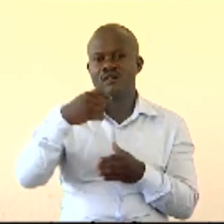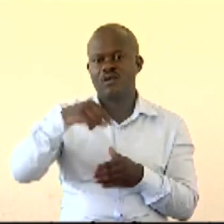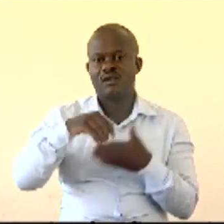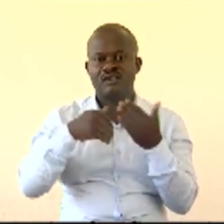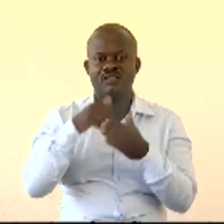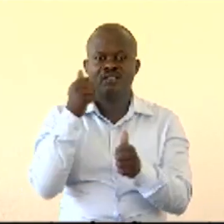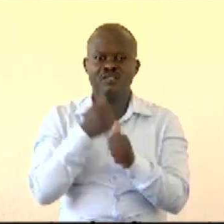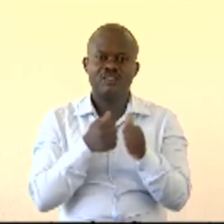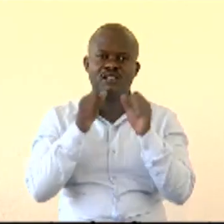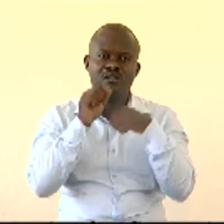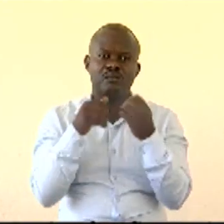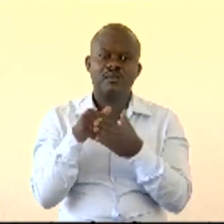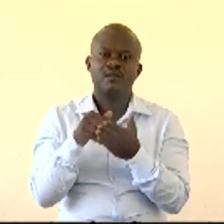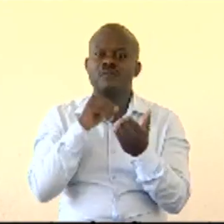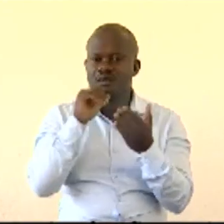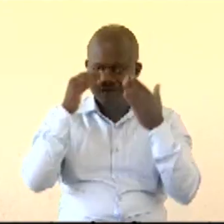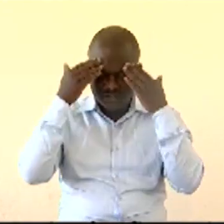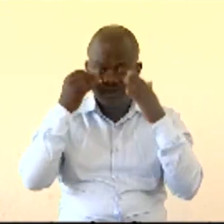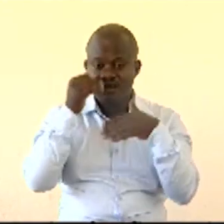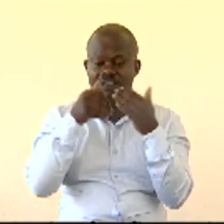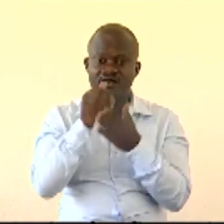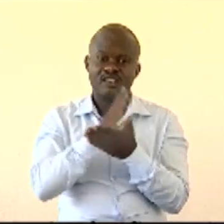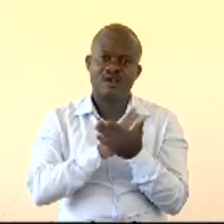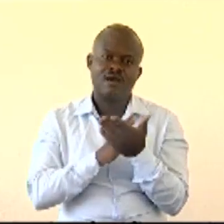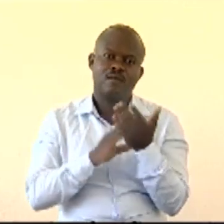which may be unknown if some